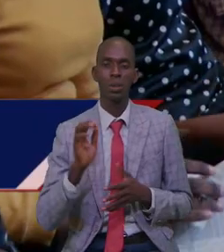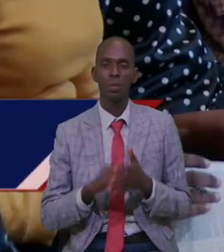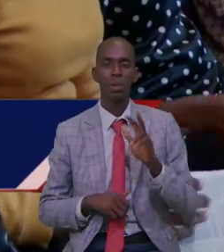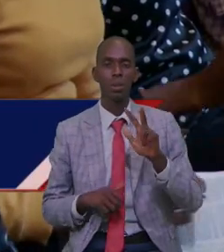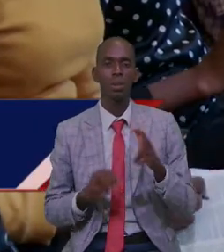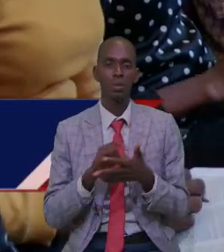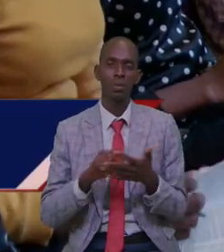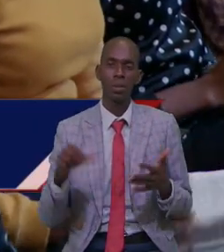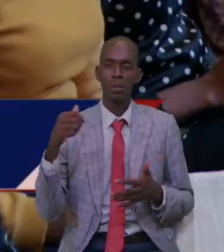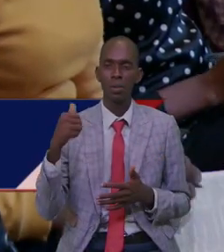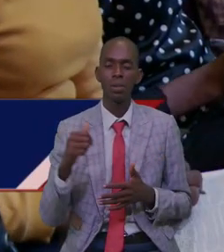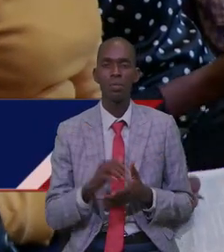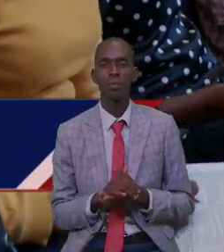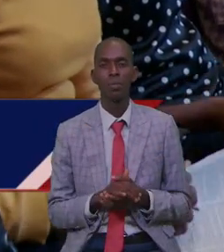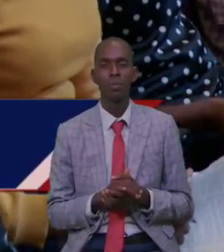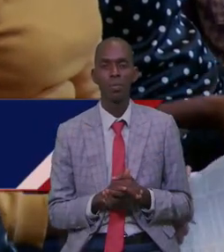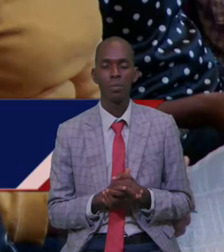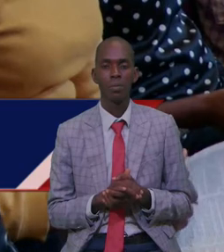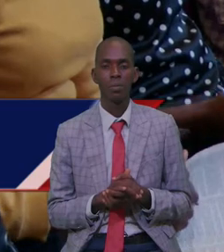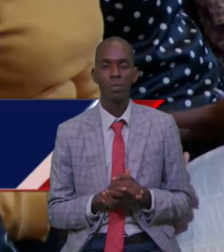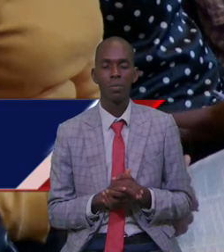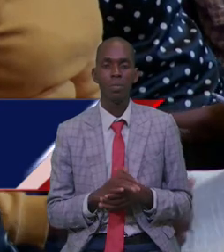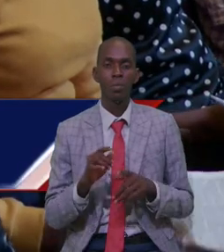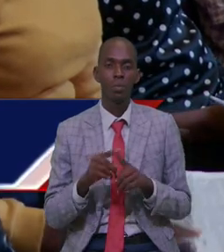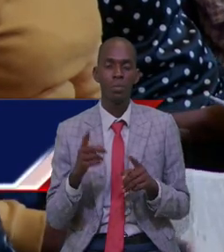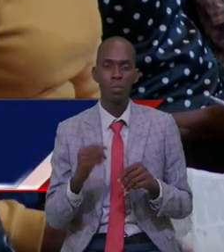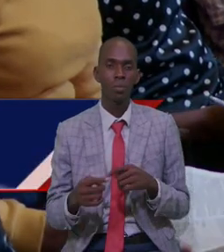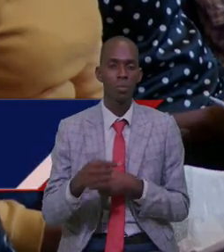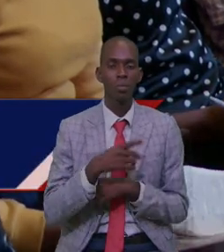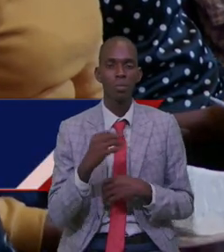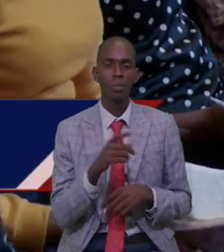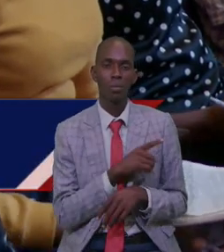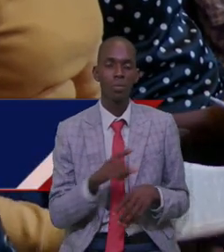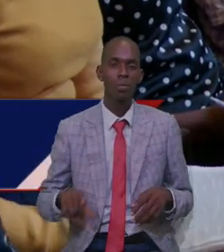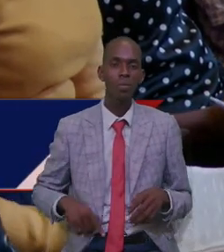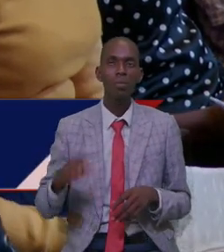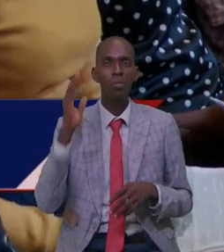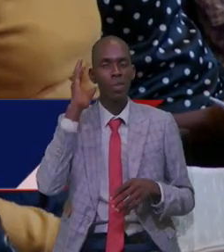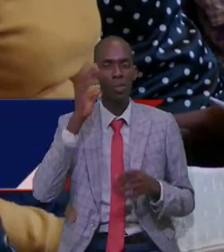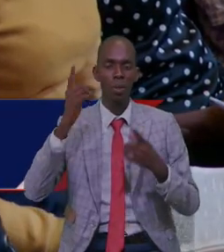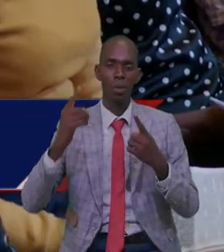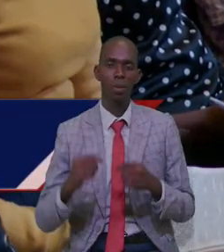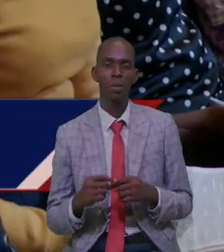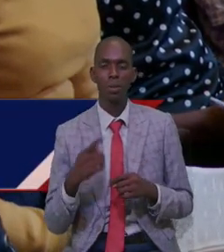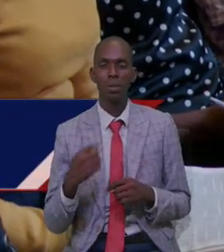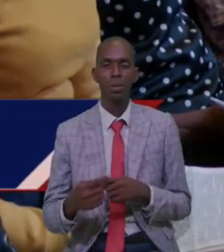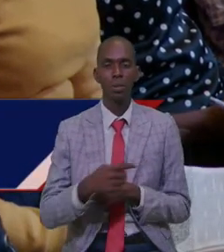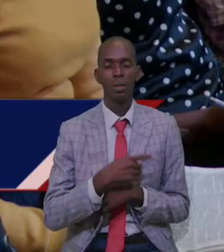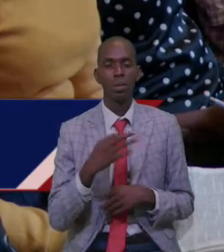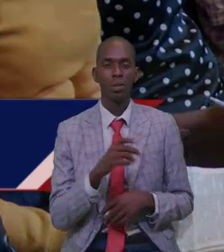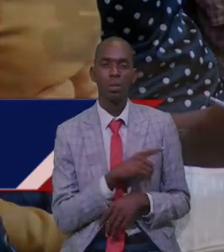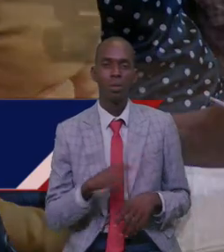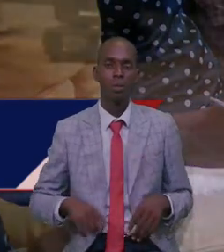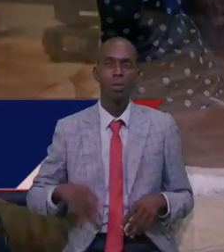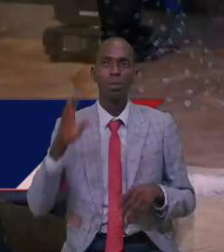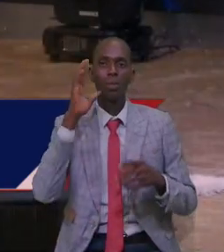Peter chapter 3, looking at verse 8, look at this, but the day of the Lord will come. The day of the Lord will